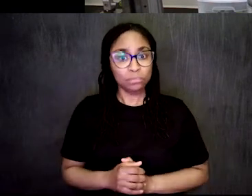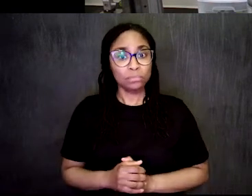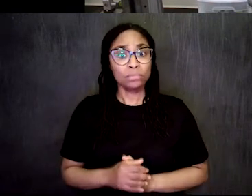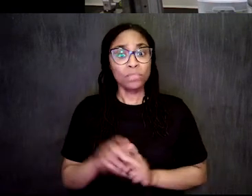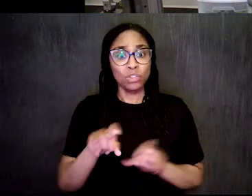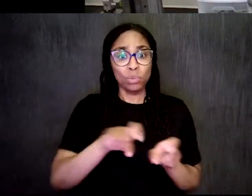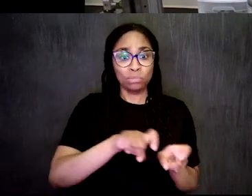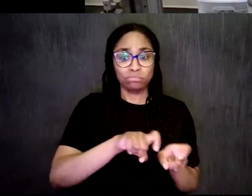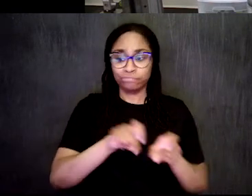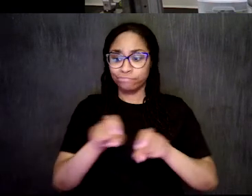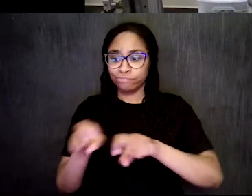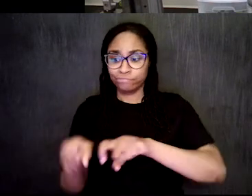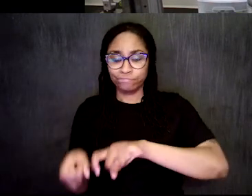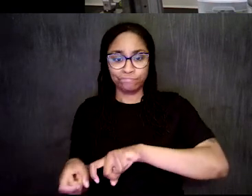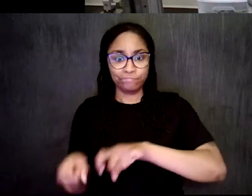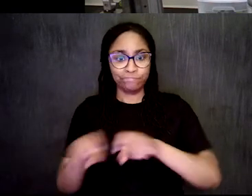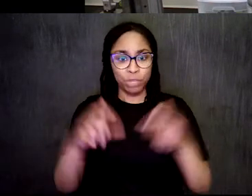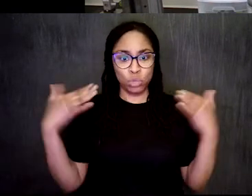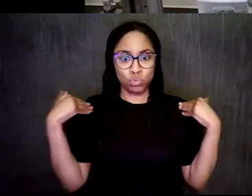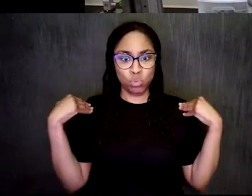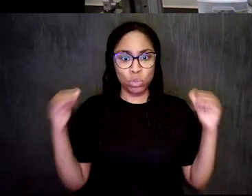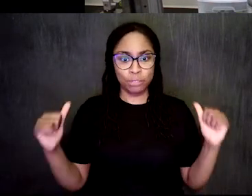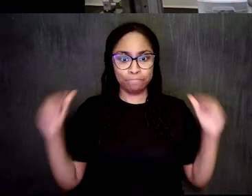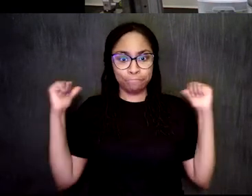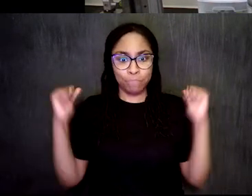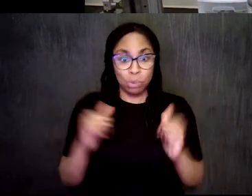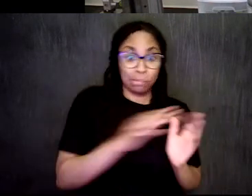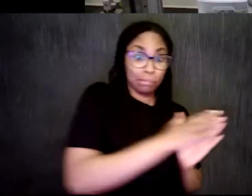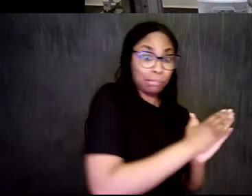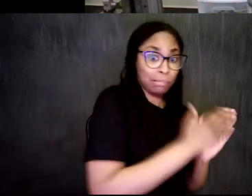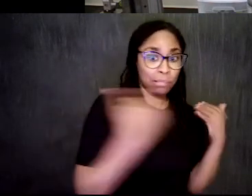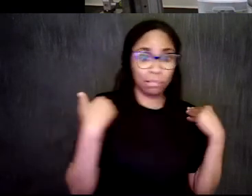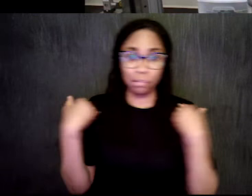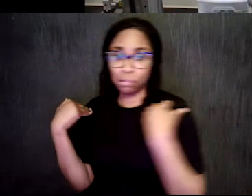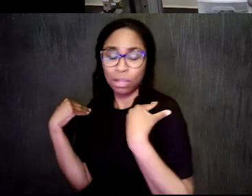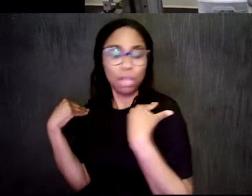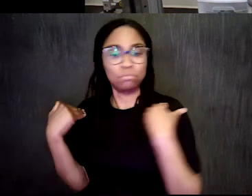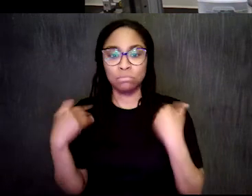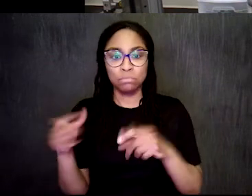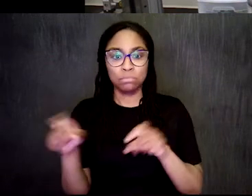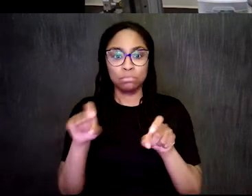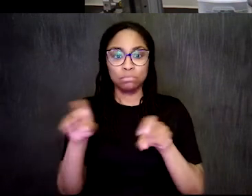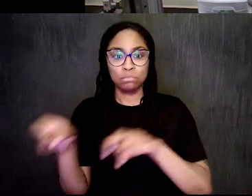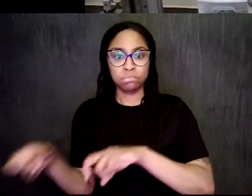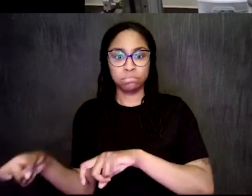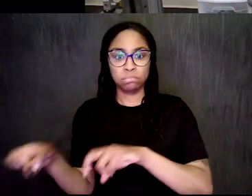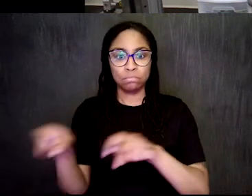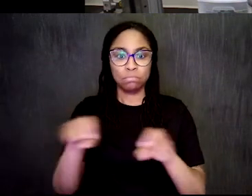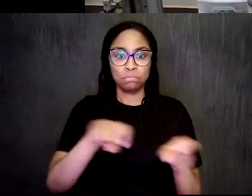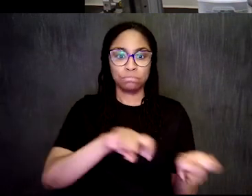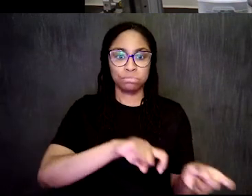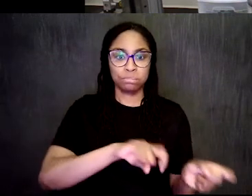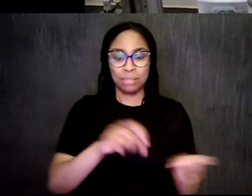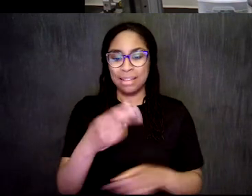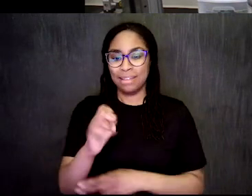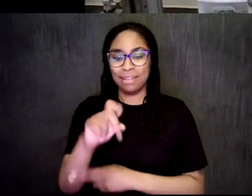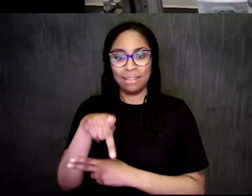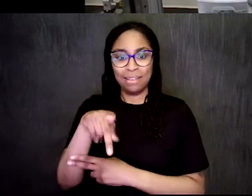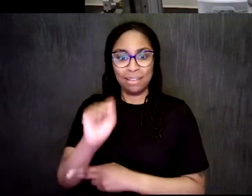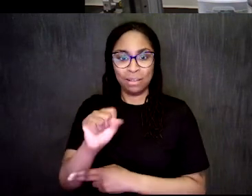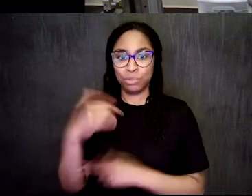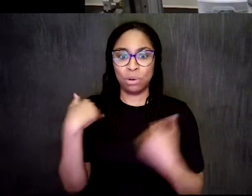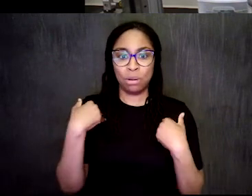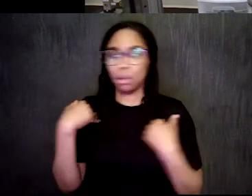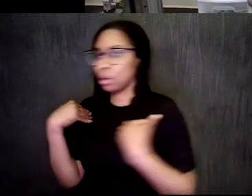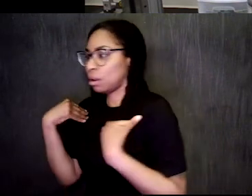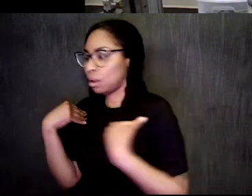the pendulums, you want to make sure that your shoulders stay down the entire time, and then we're just rotating left and right through our